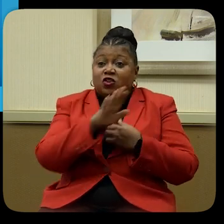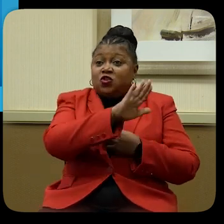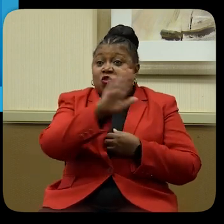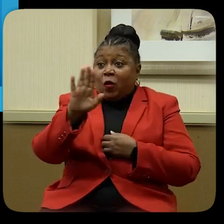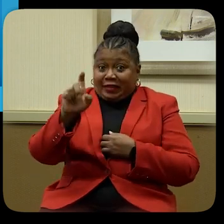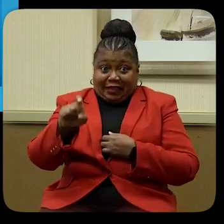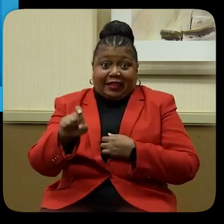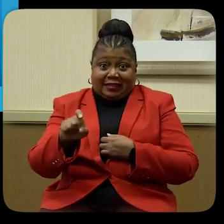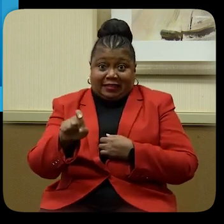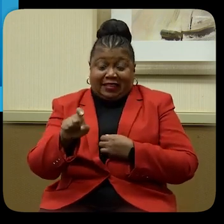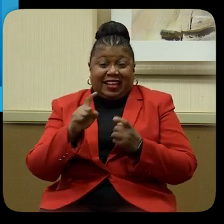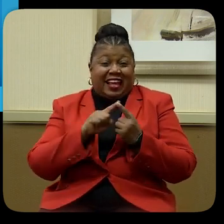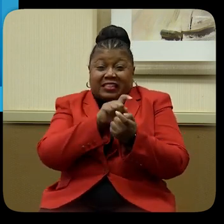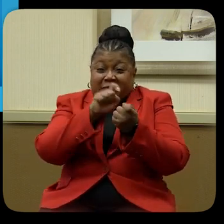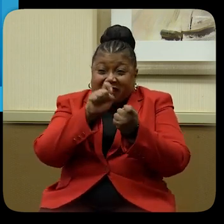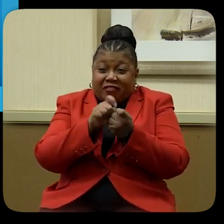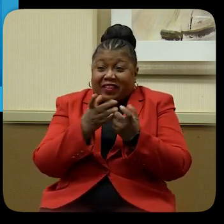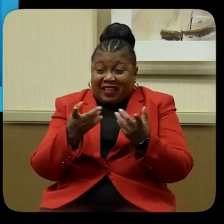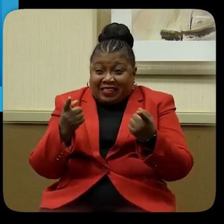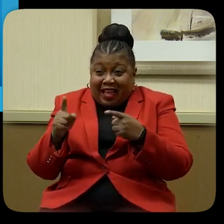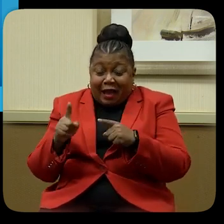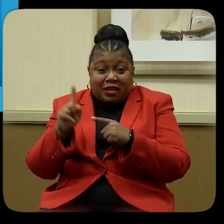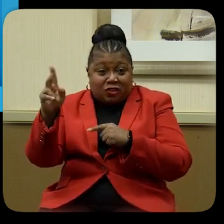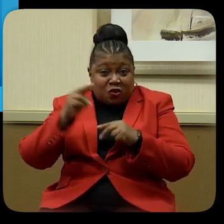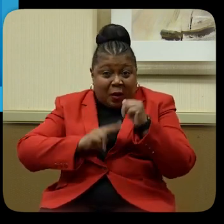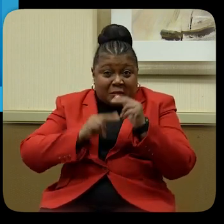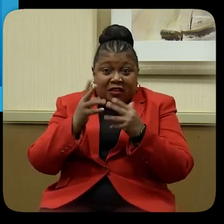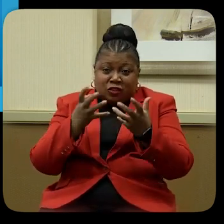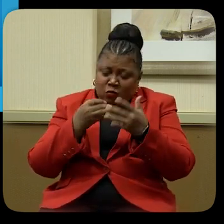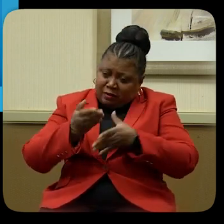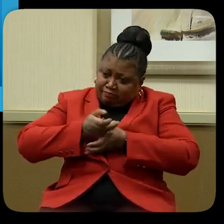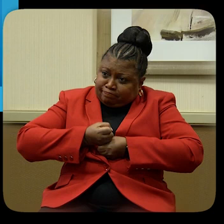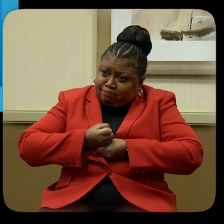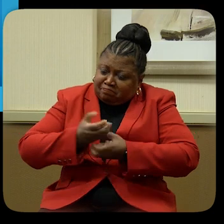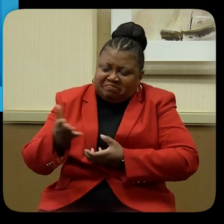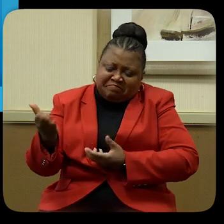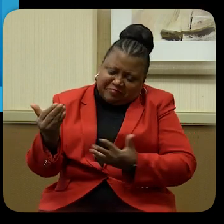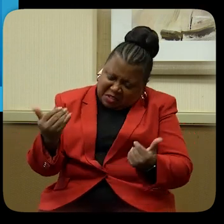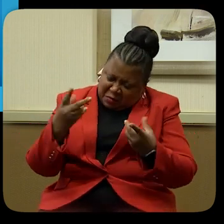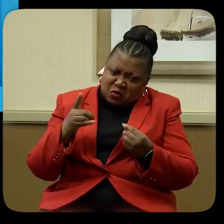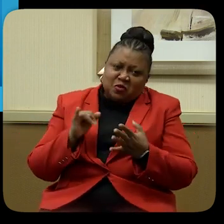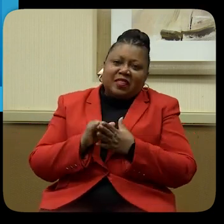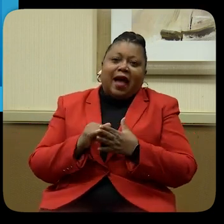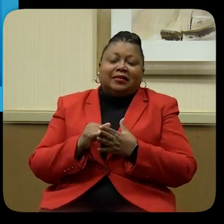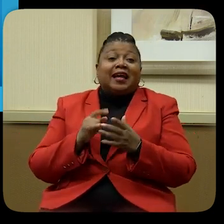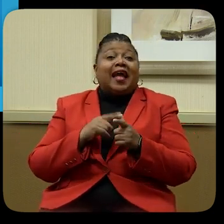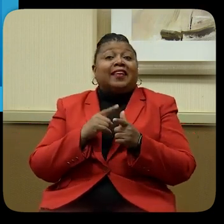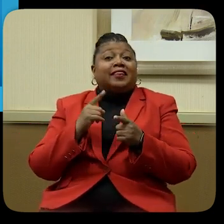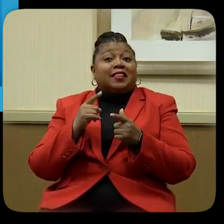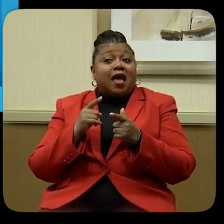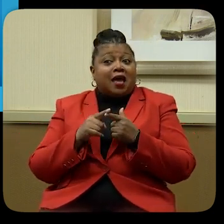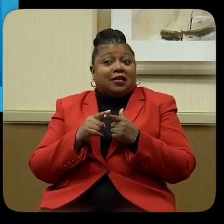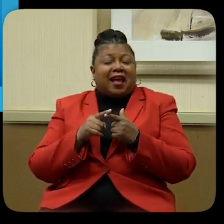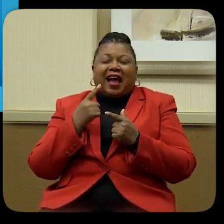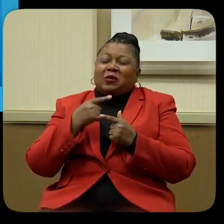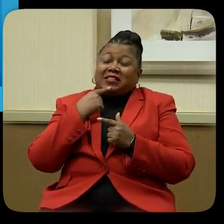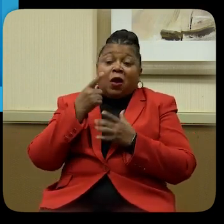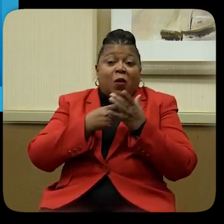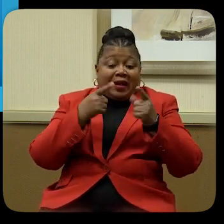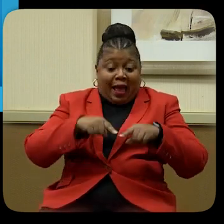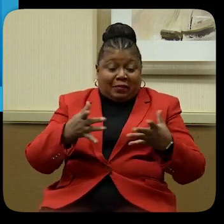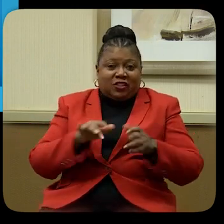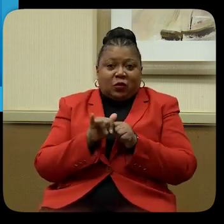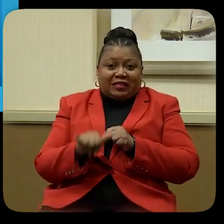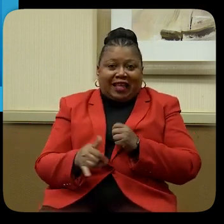needs. So if there's specific things happening in your building that you wanna talk about, let's do that. And then I always say what happens